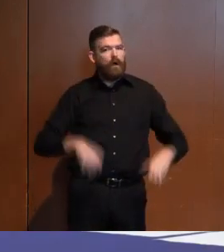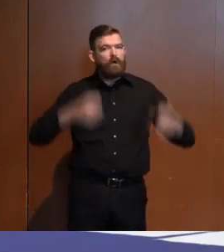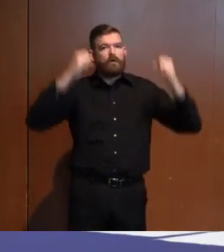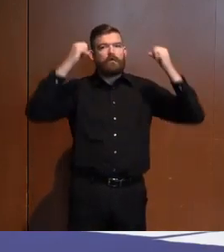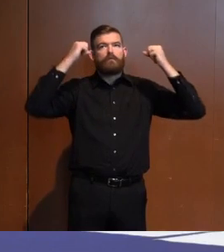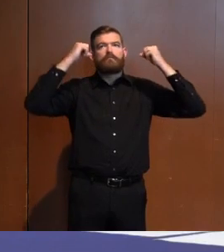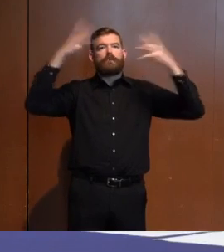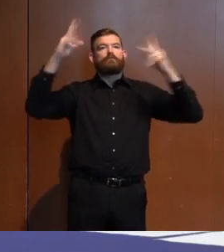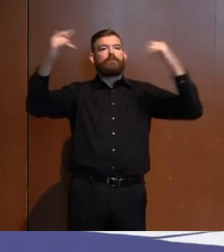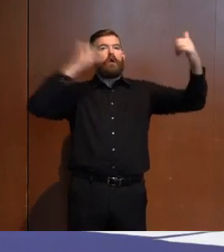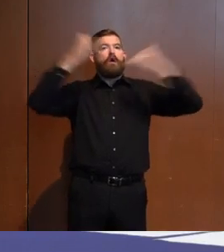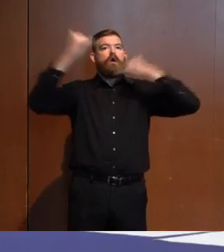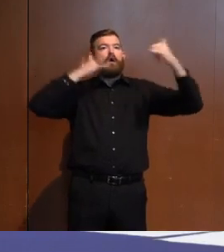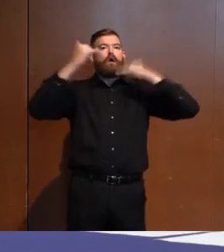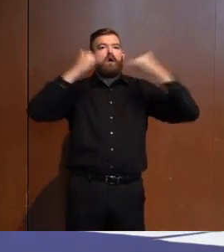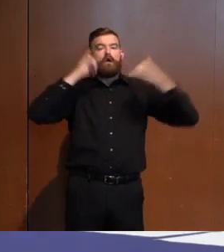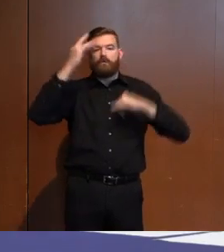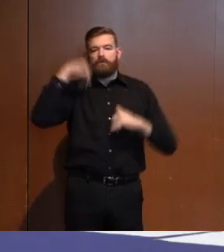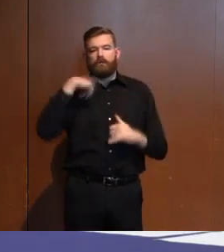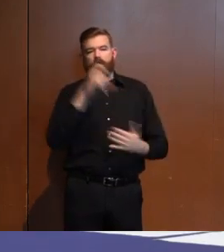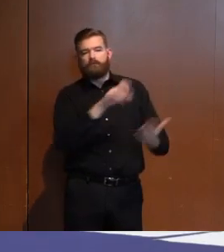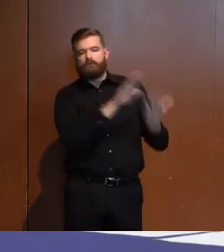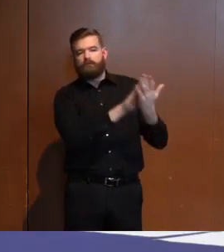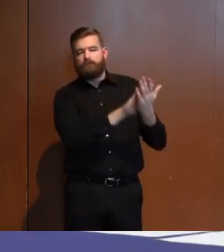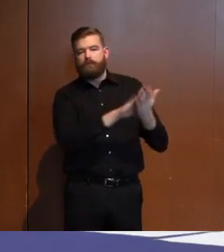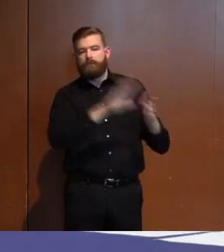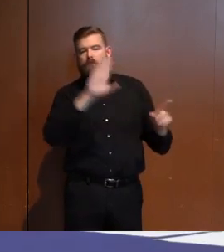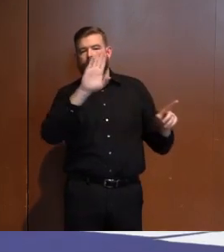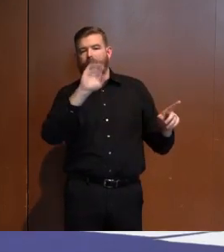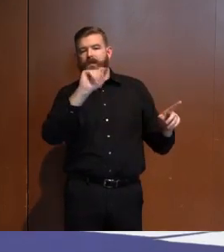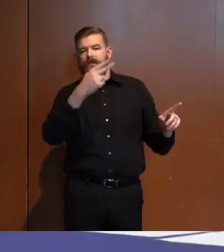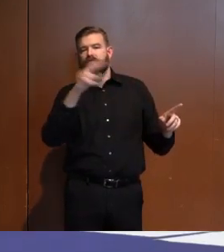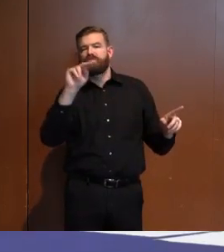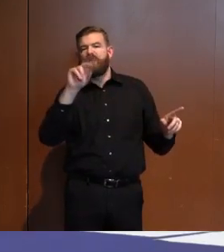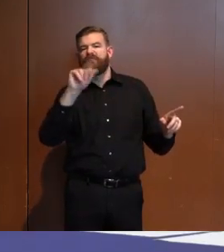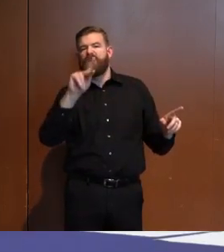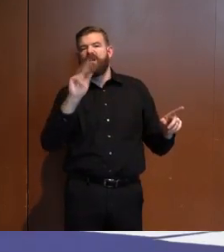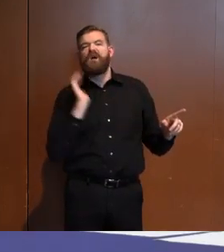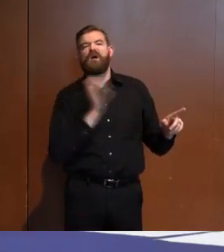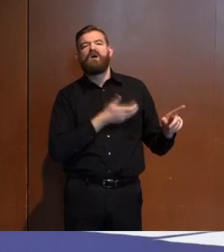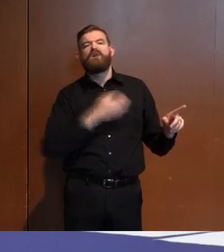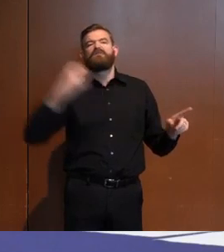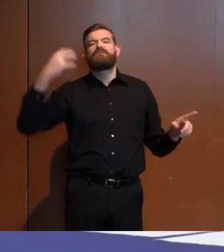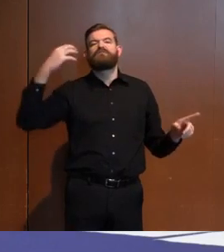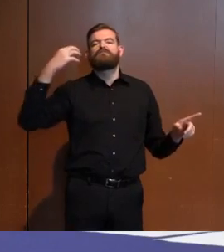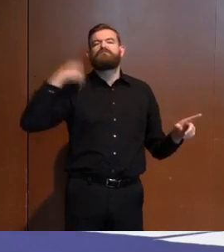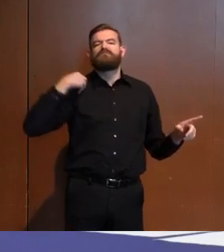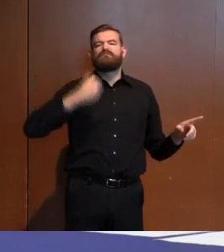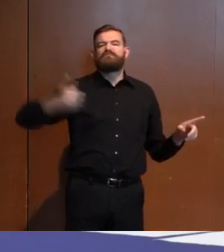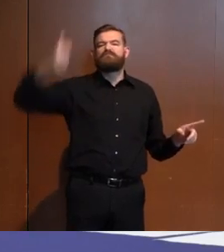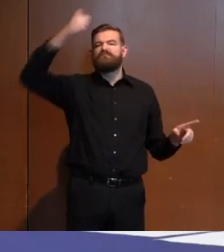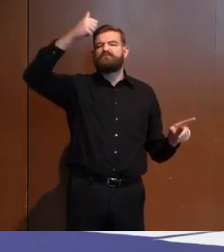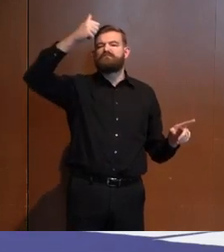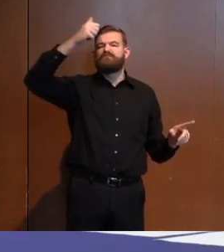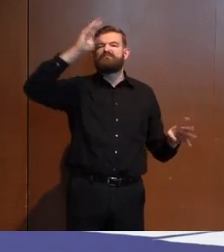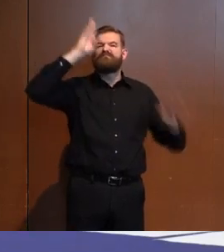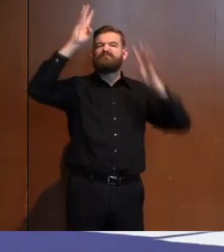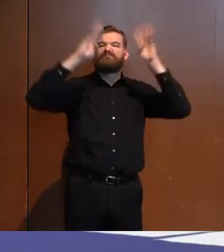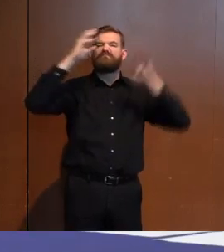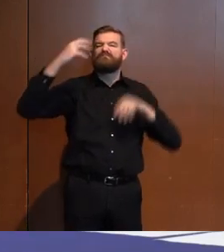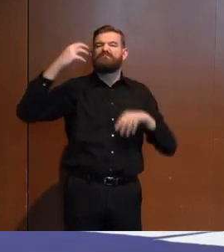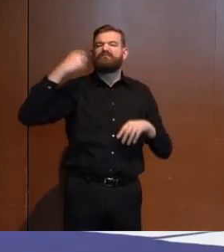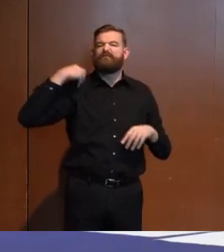shout out, which is why this website's a much more easily accessed and easily